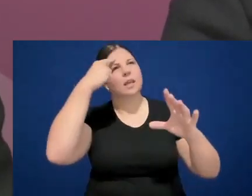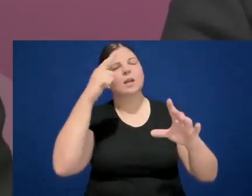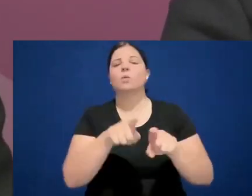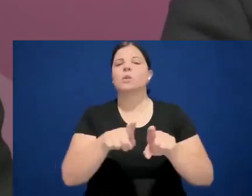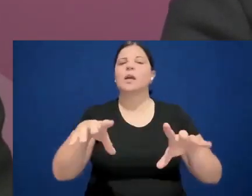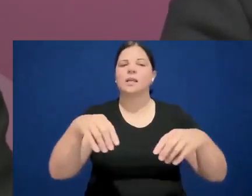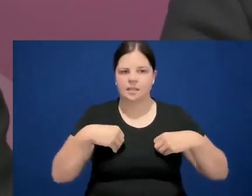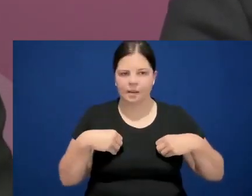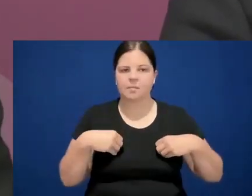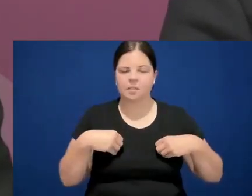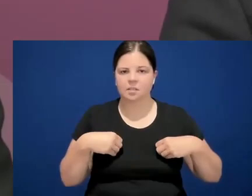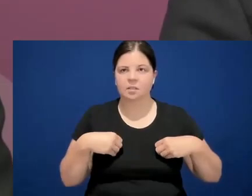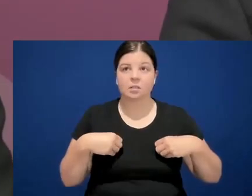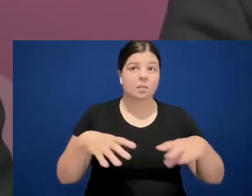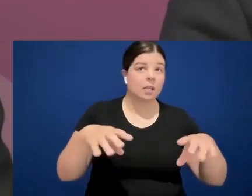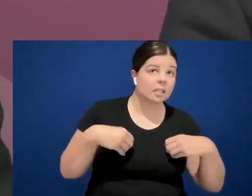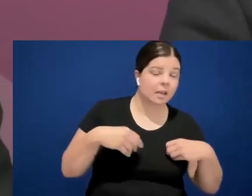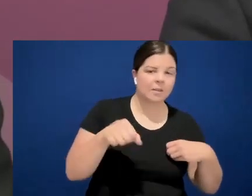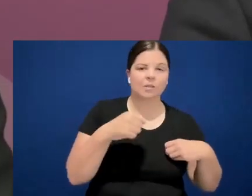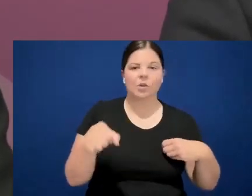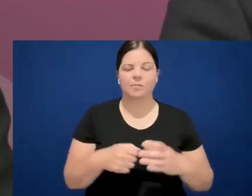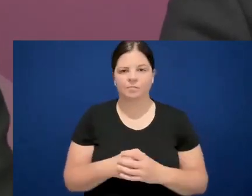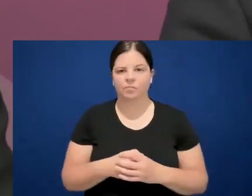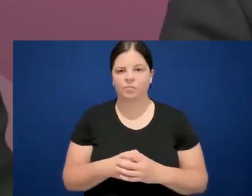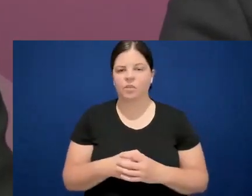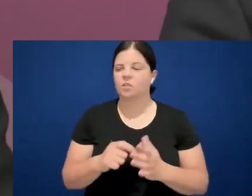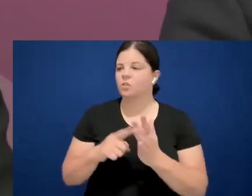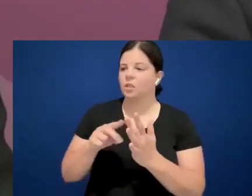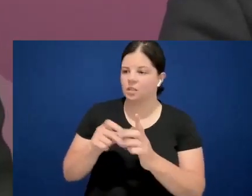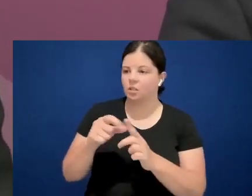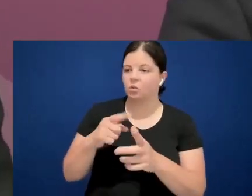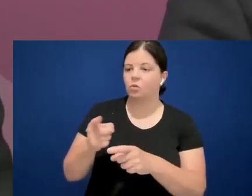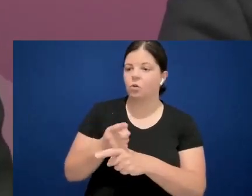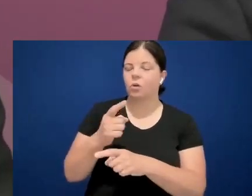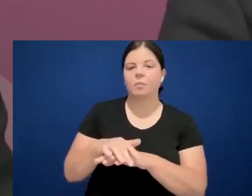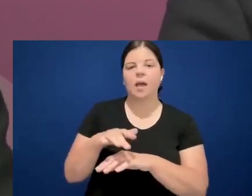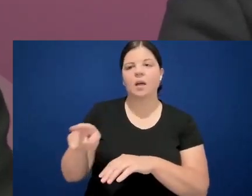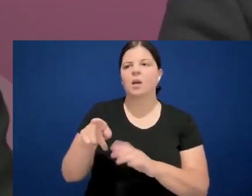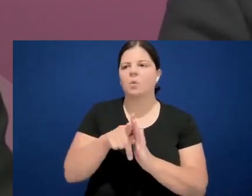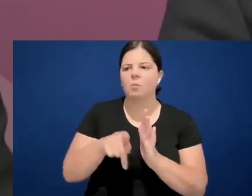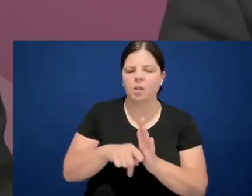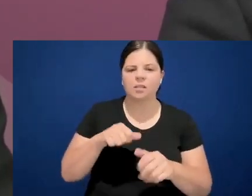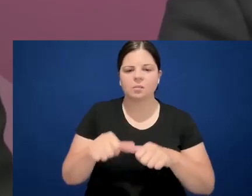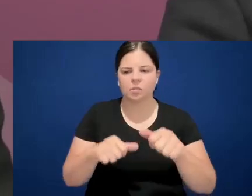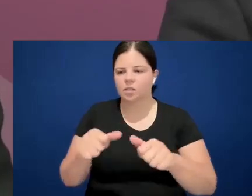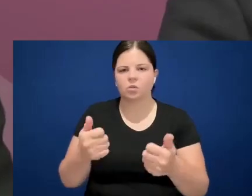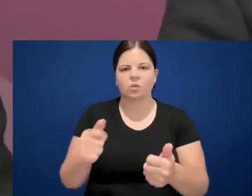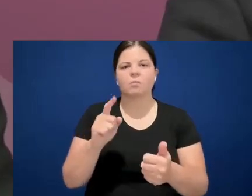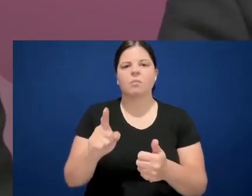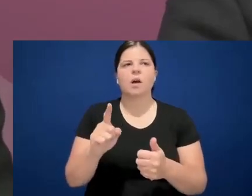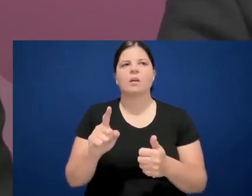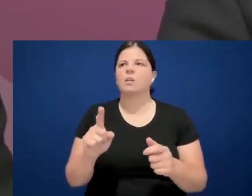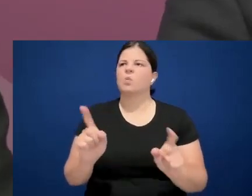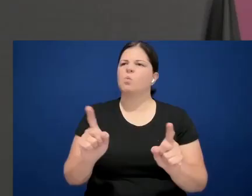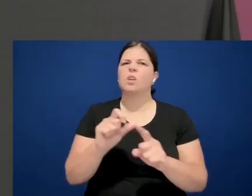Linda, around policies and procedures and so forth, that's all well and good, but then what do you do about it in practice? What is